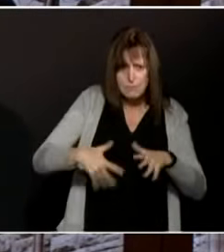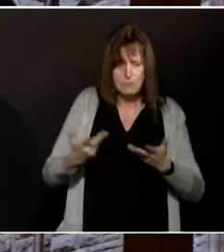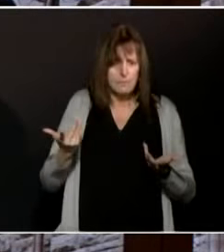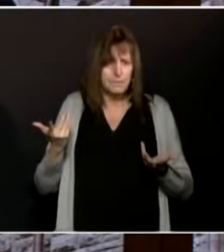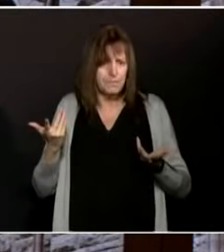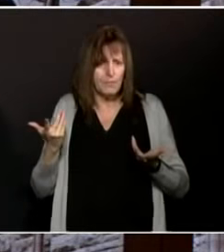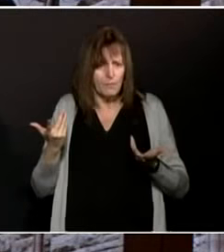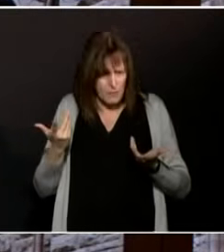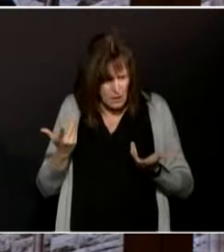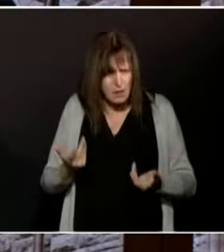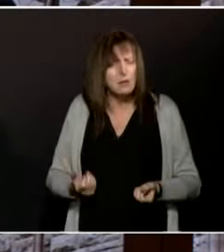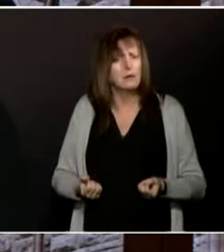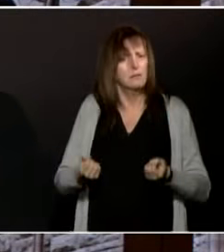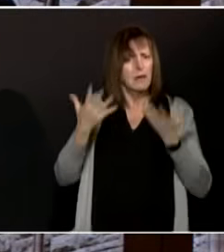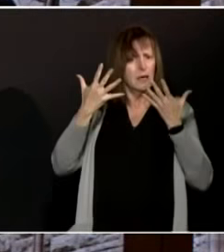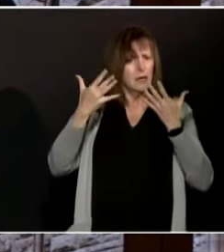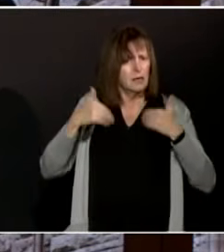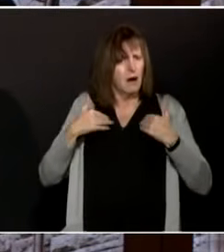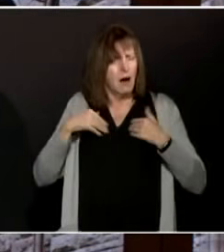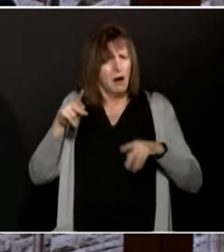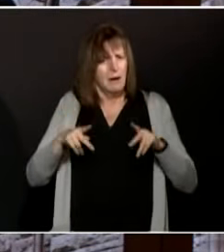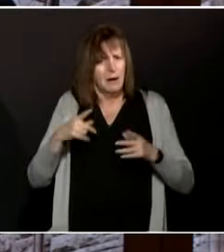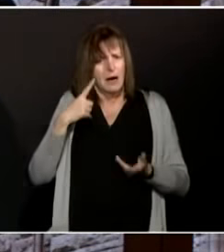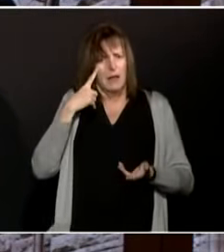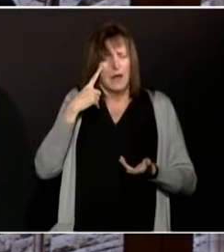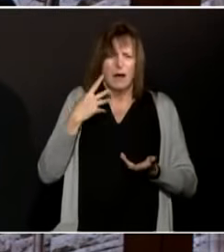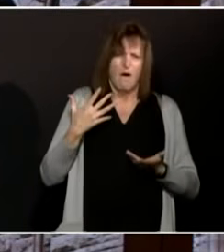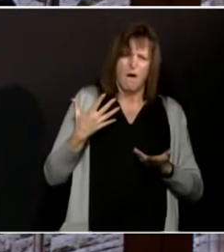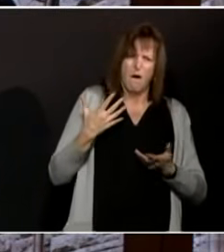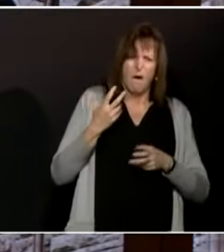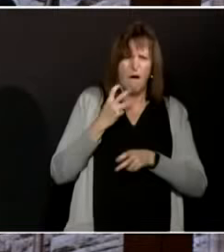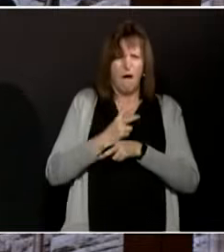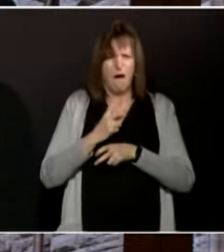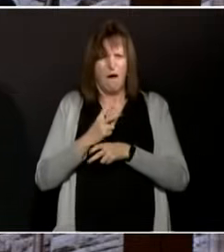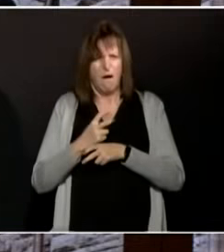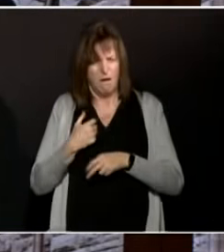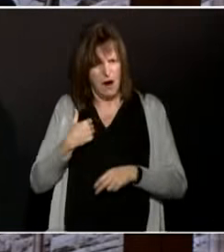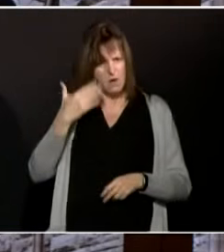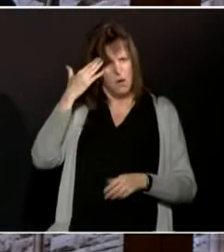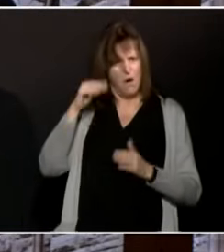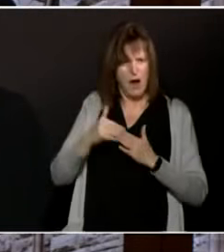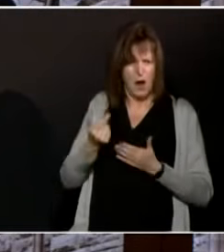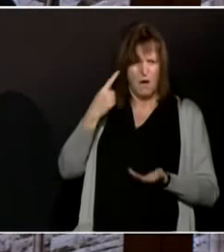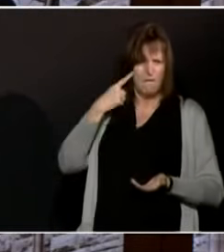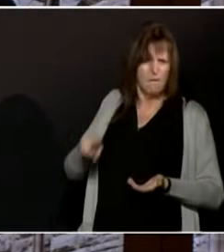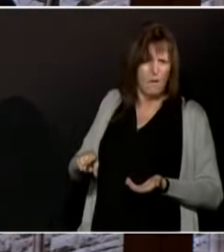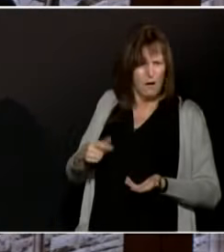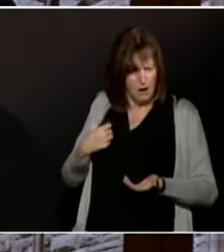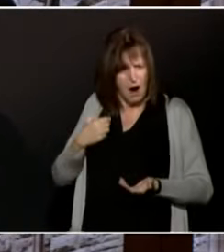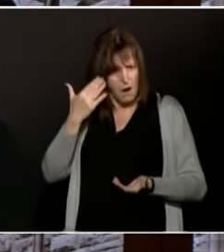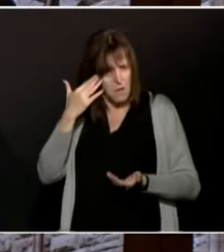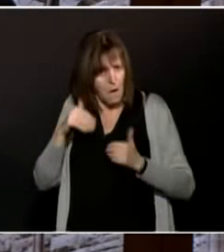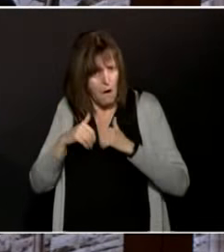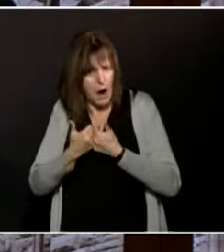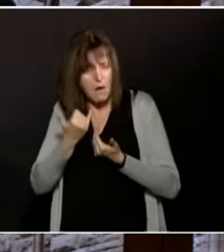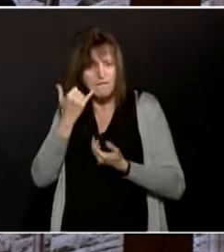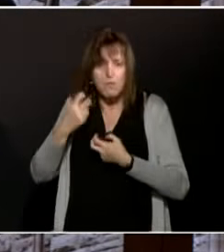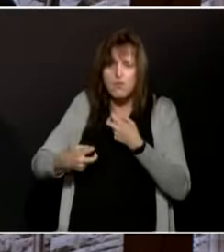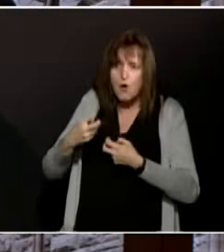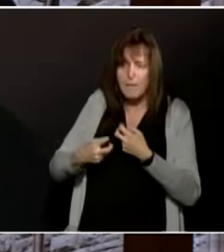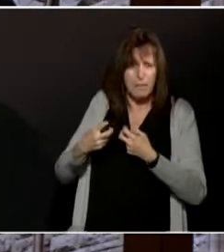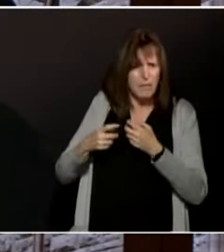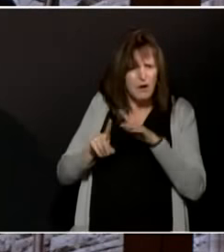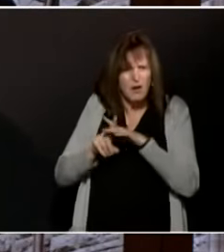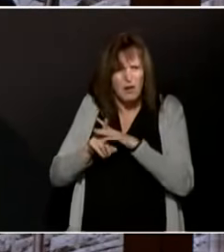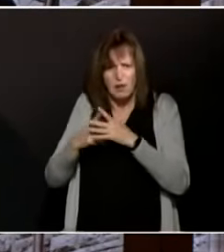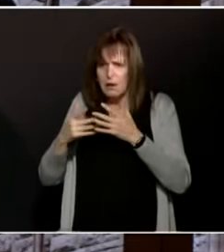out there that say, it may seem hard to you, but I can get you registered. I know how to do it. And if there's problems and issues, we want to know how to solve that.